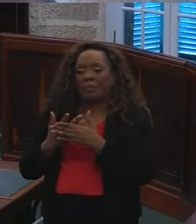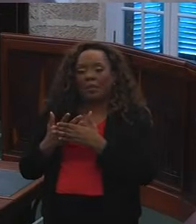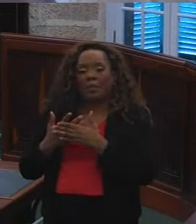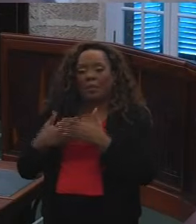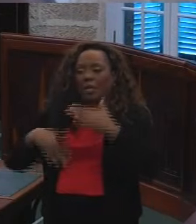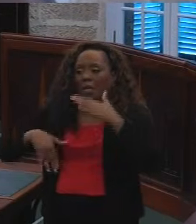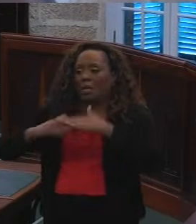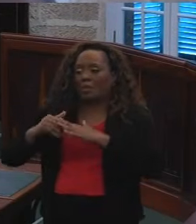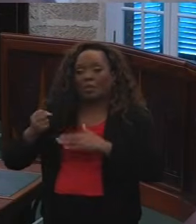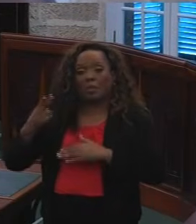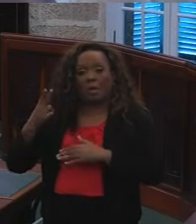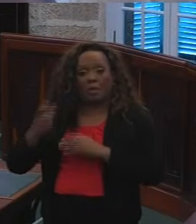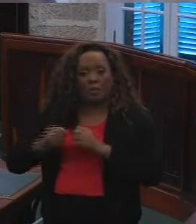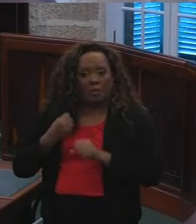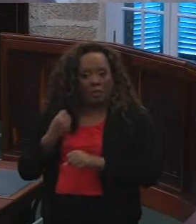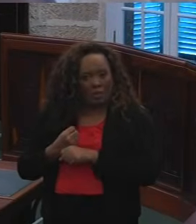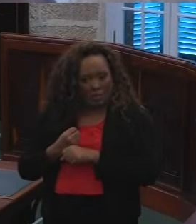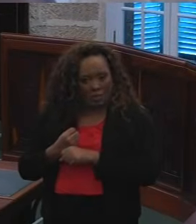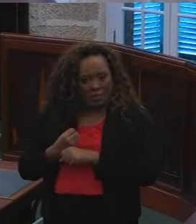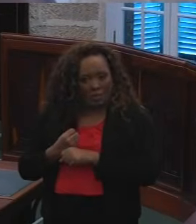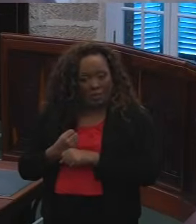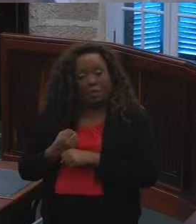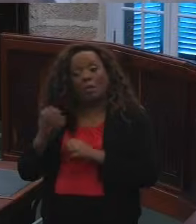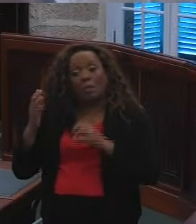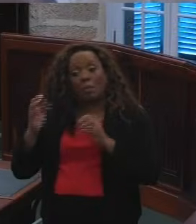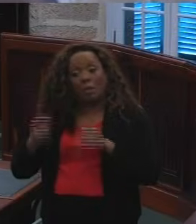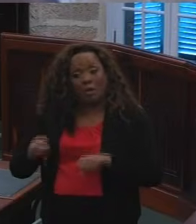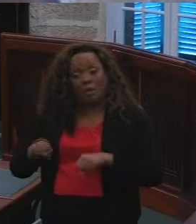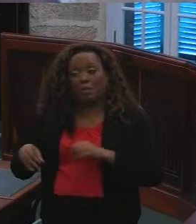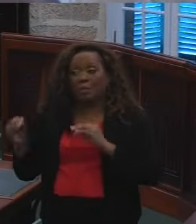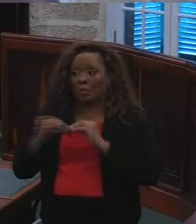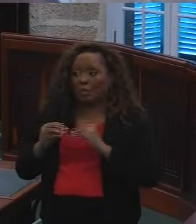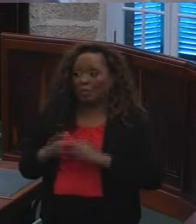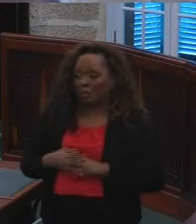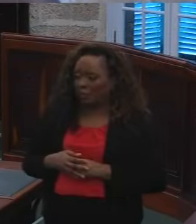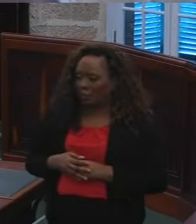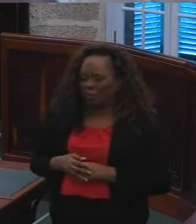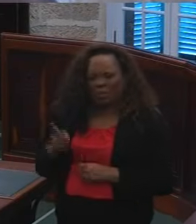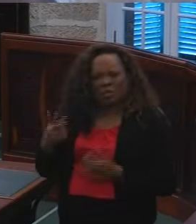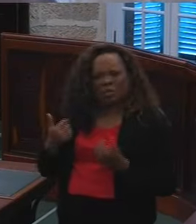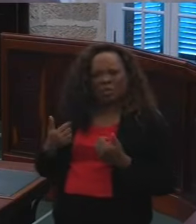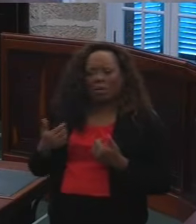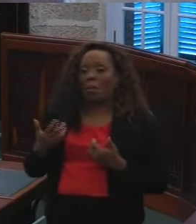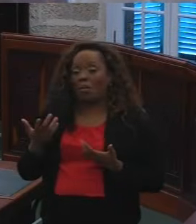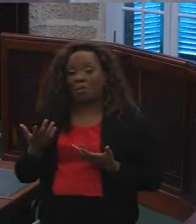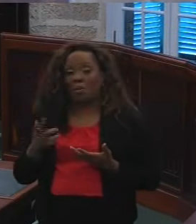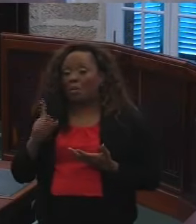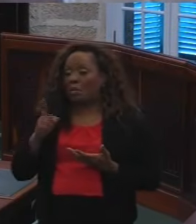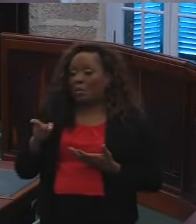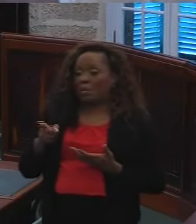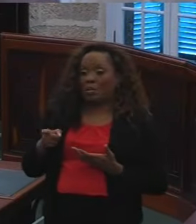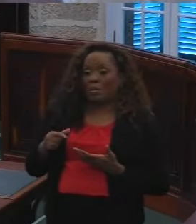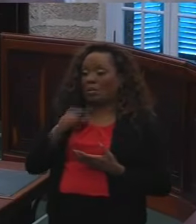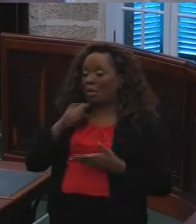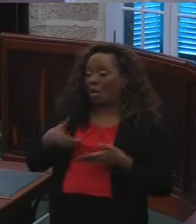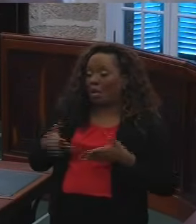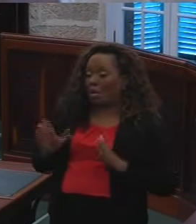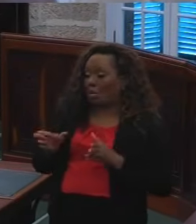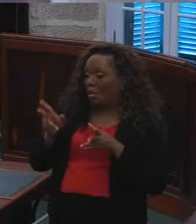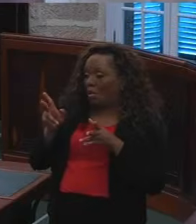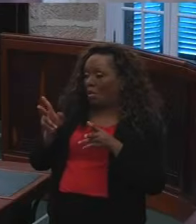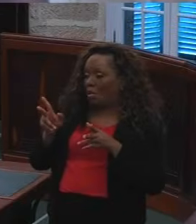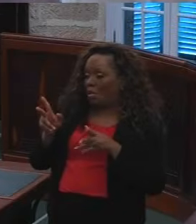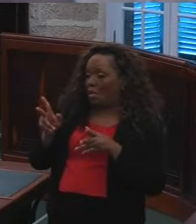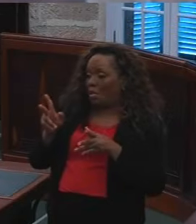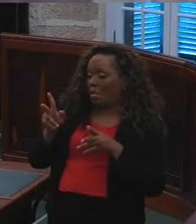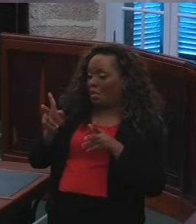both. So if you are struck an officer, if you give him false document, if you fail to allow him into your